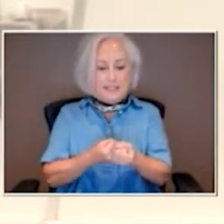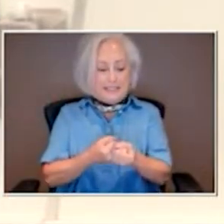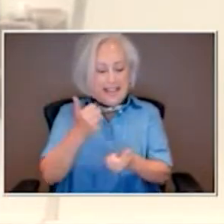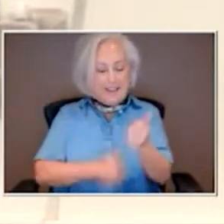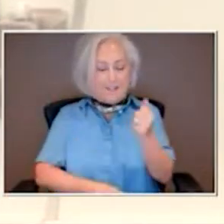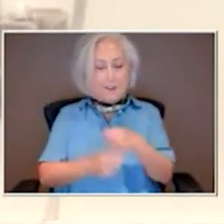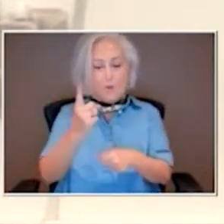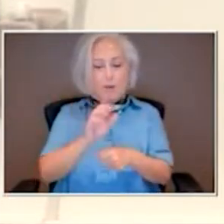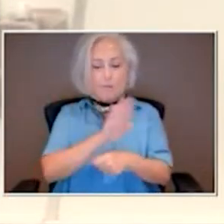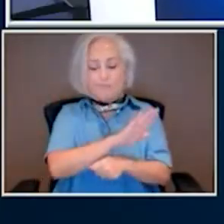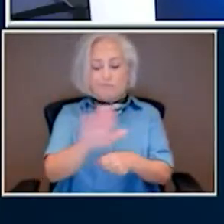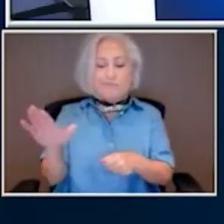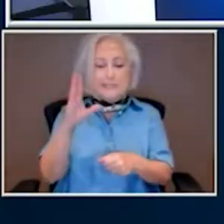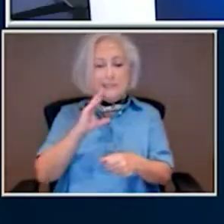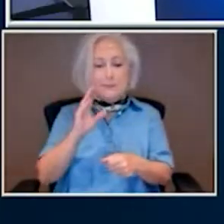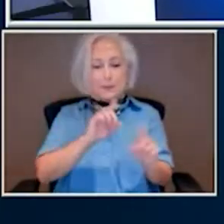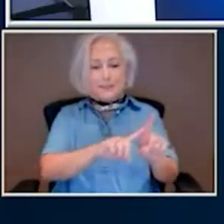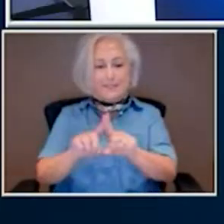everyone.